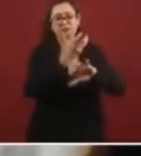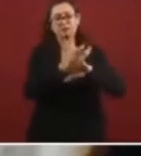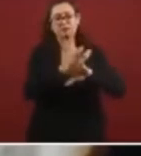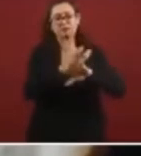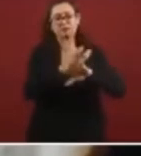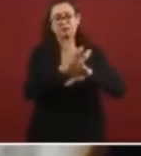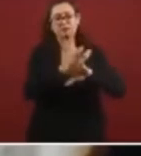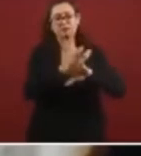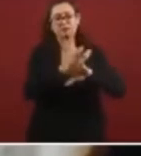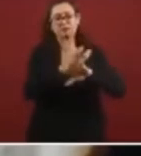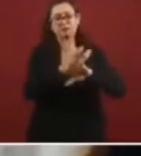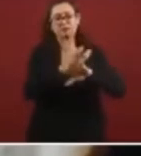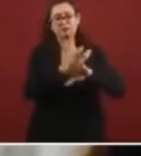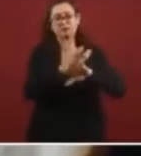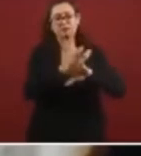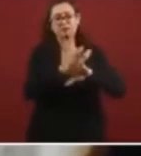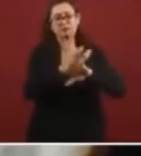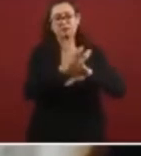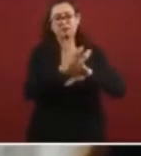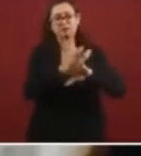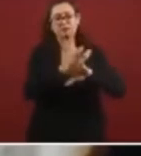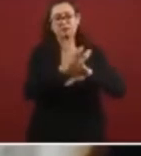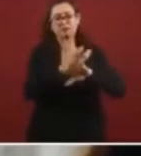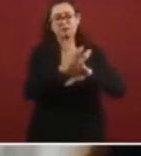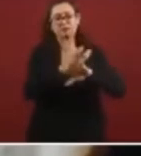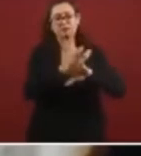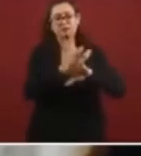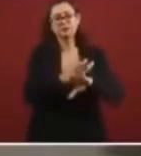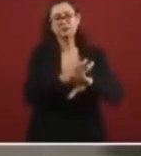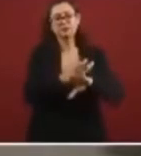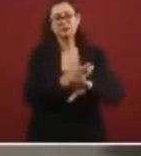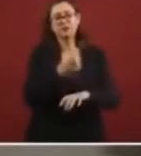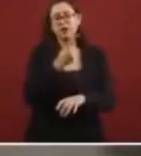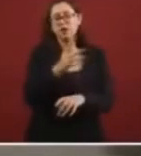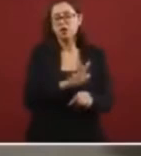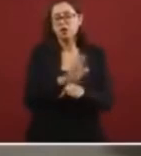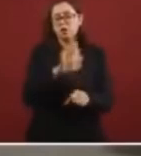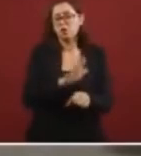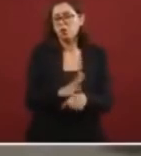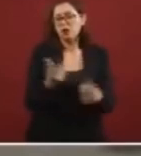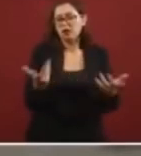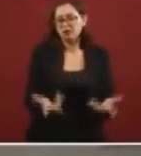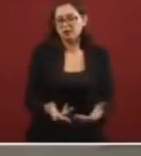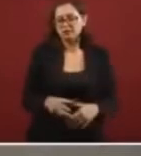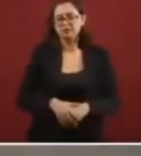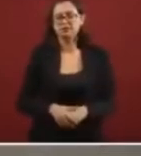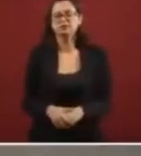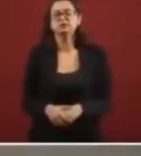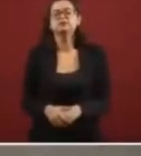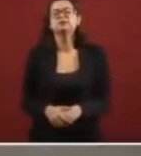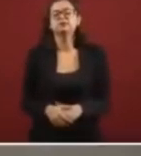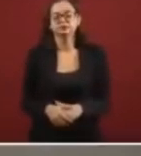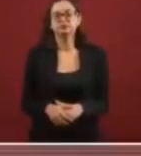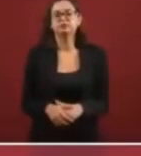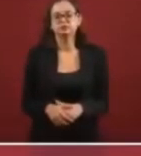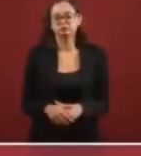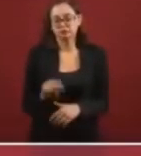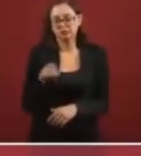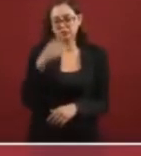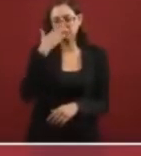otro tema. And then I have a question from another matter. Trabajando en ello, una